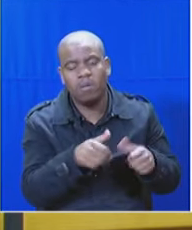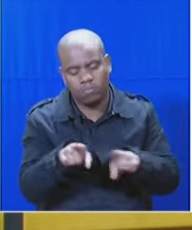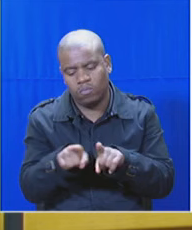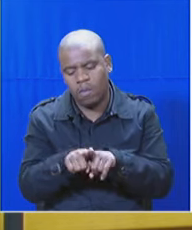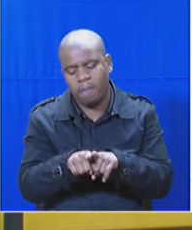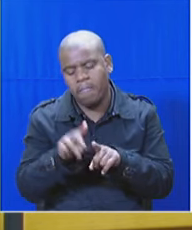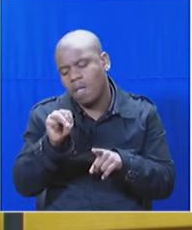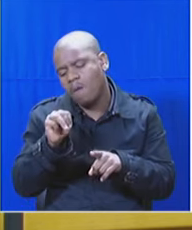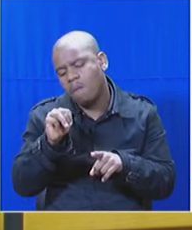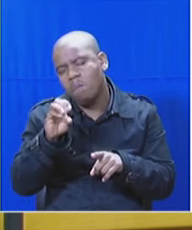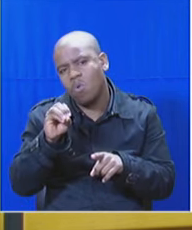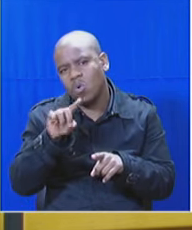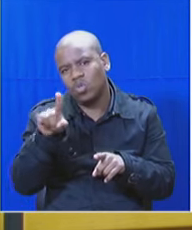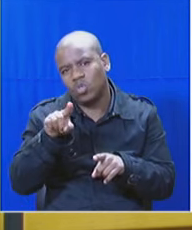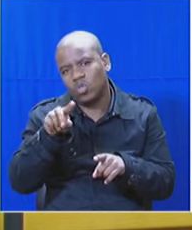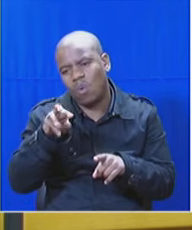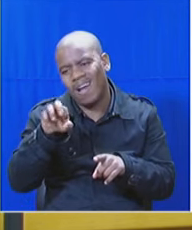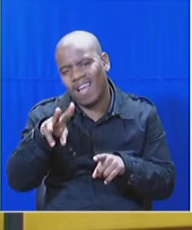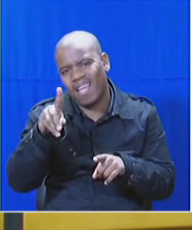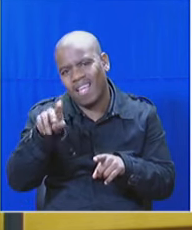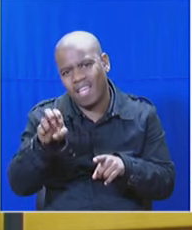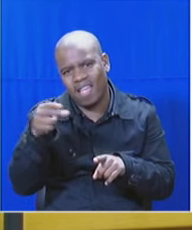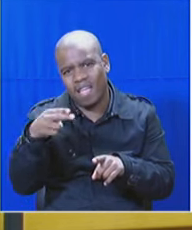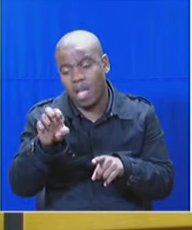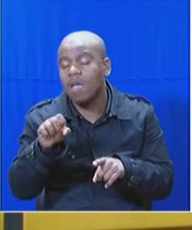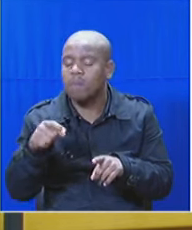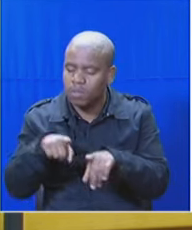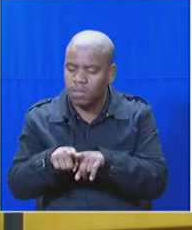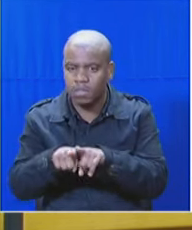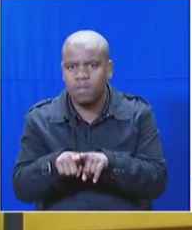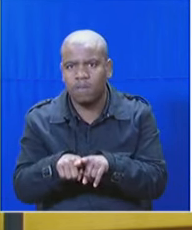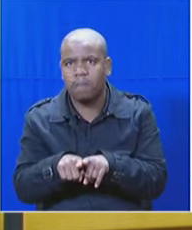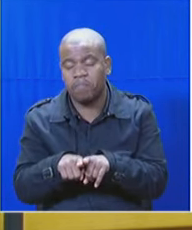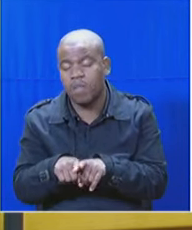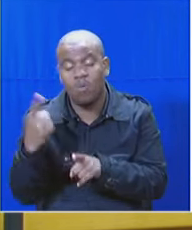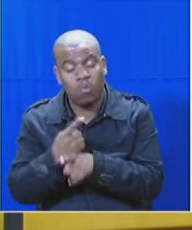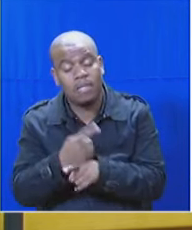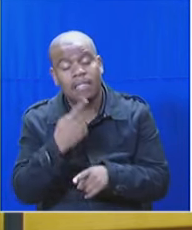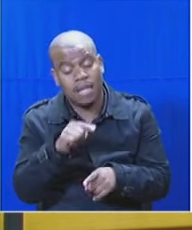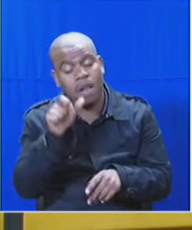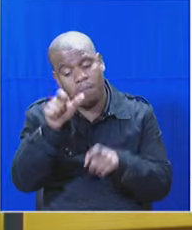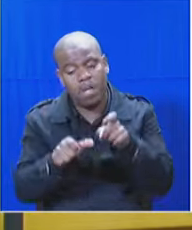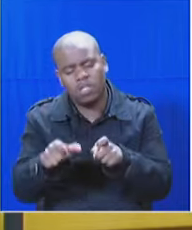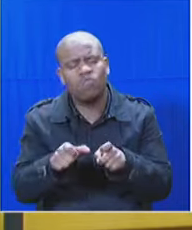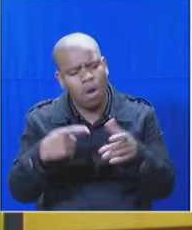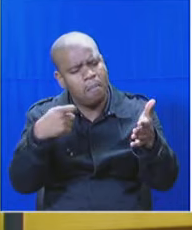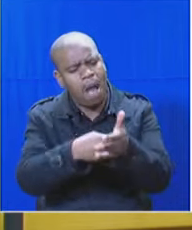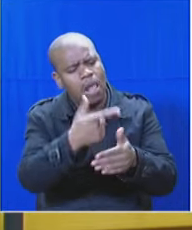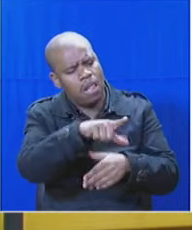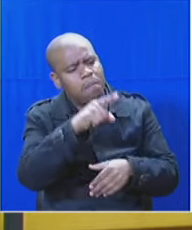continues to say the land bought, the land never sold. Even the landowners cannot tell us that they came with the land in those 3